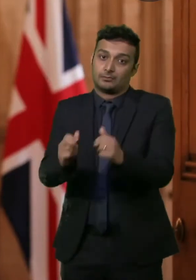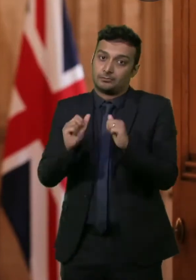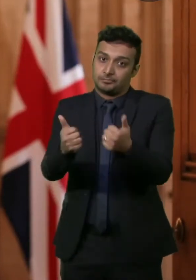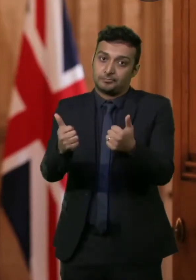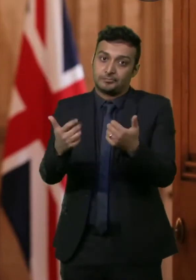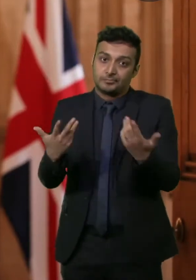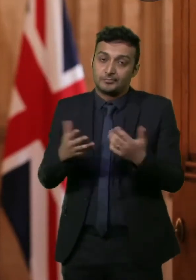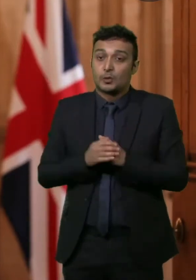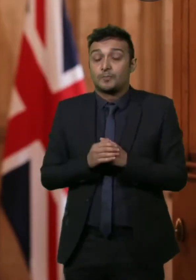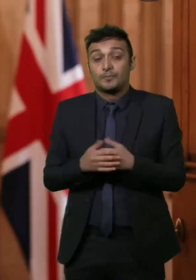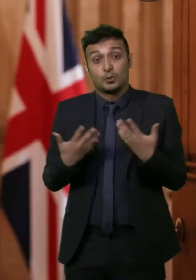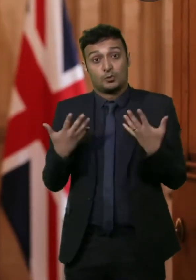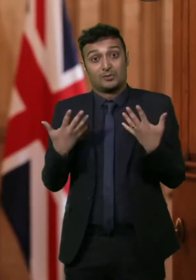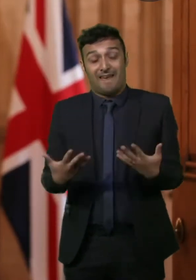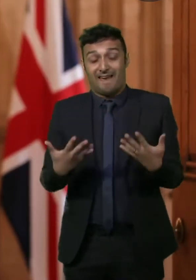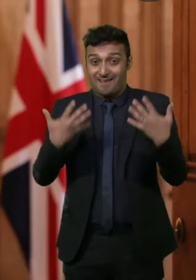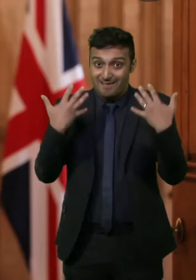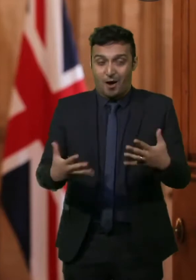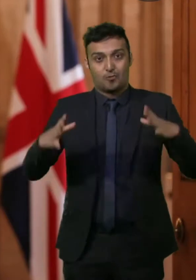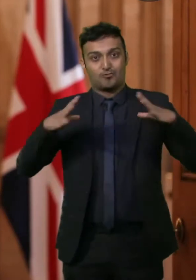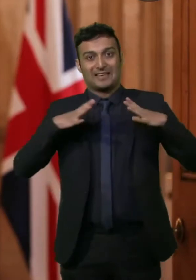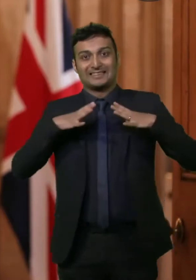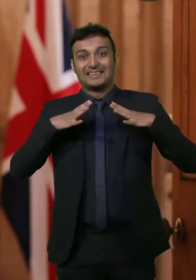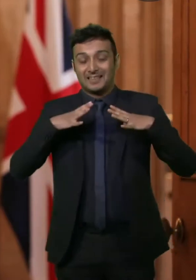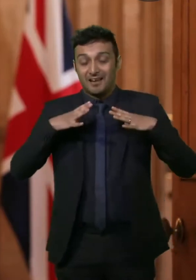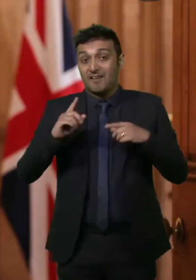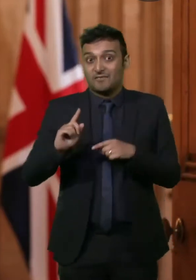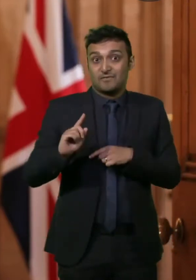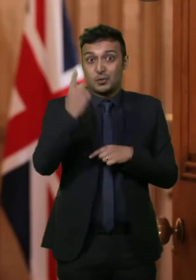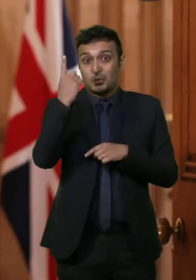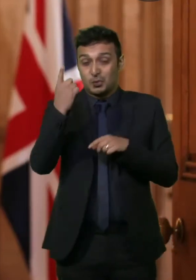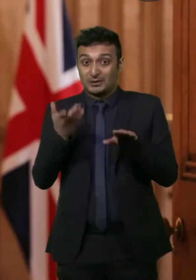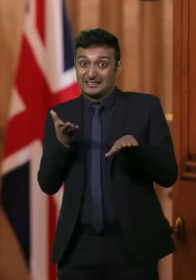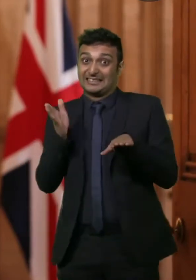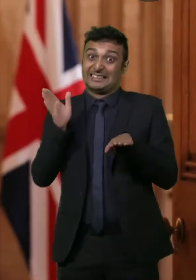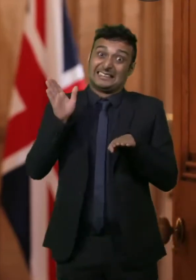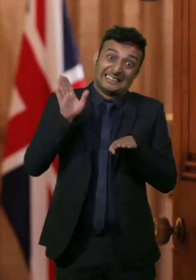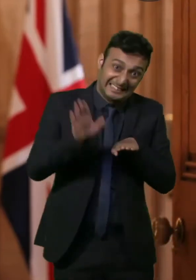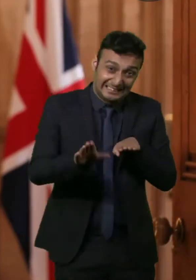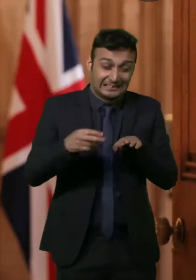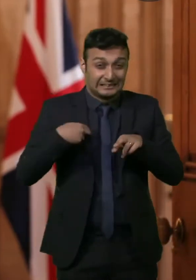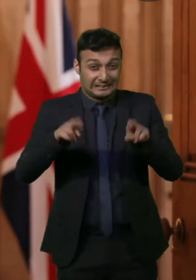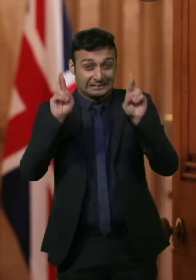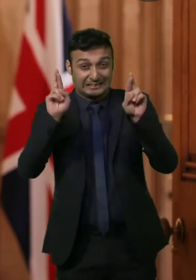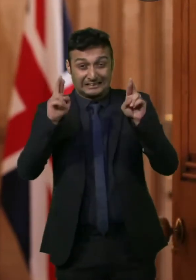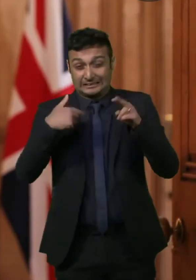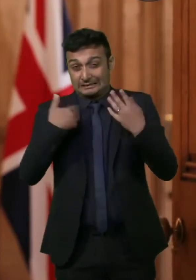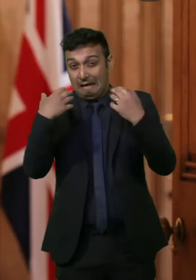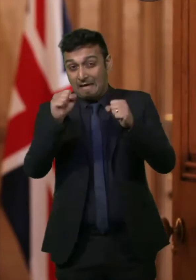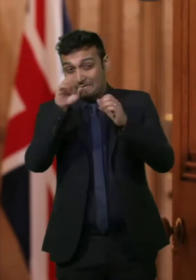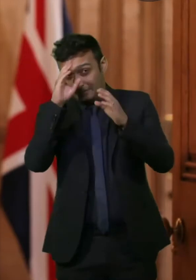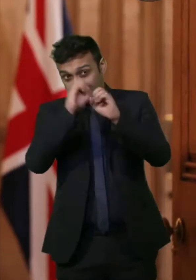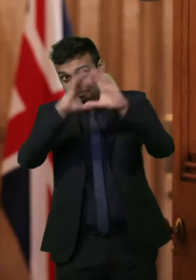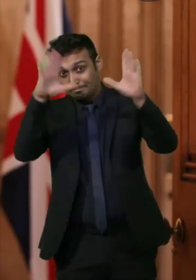first step on what we hope is our cautious but irreversible roadmap to freedom. Today, allowing people to